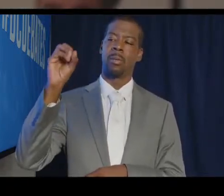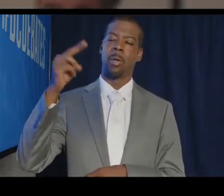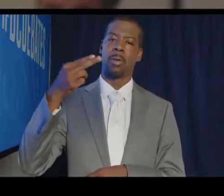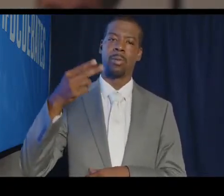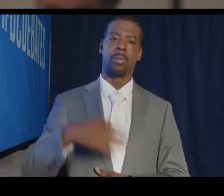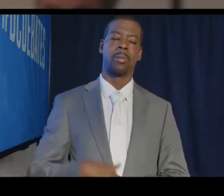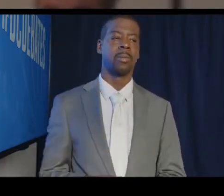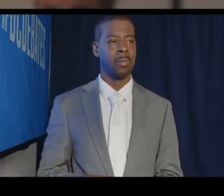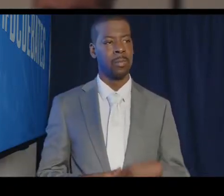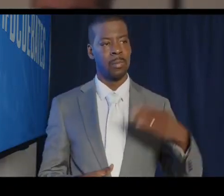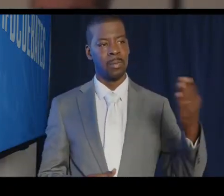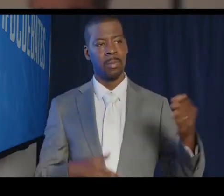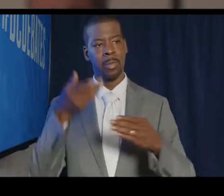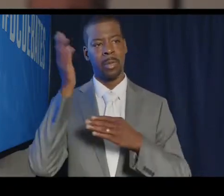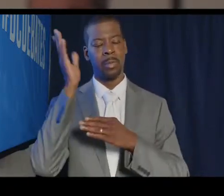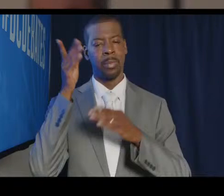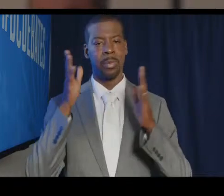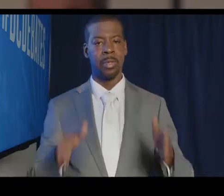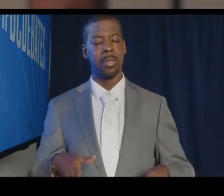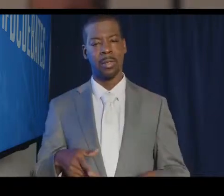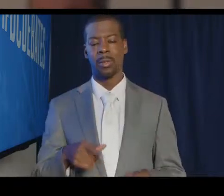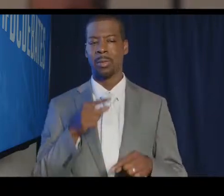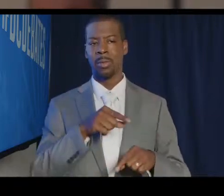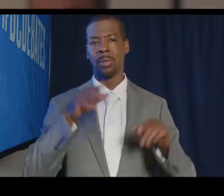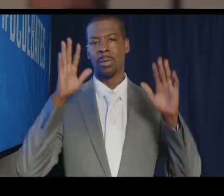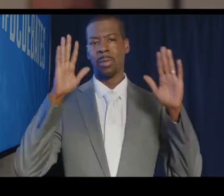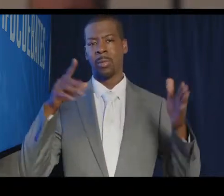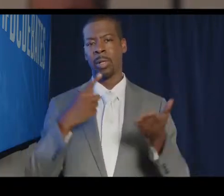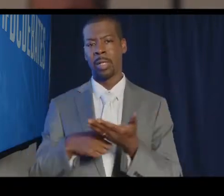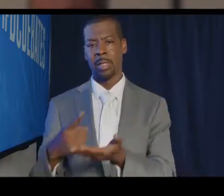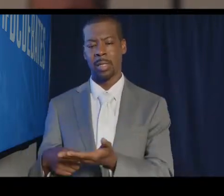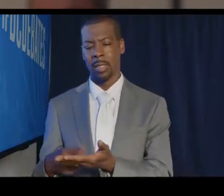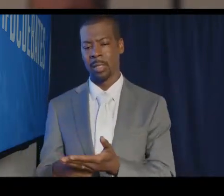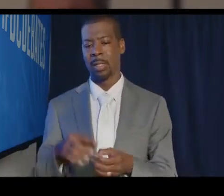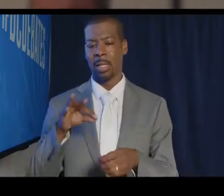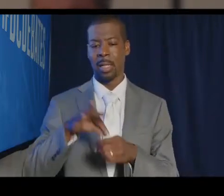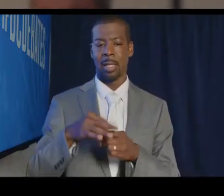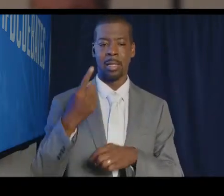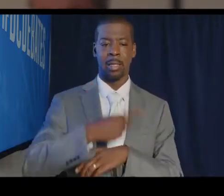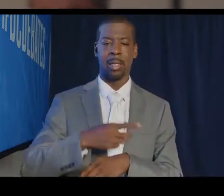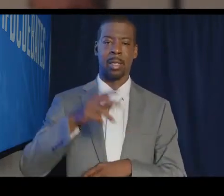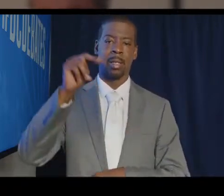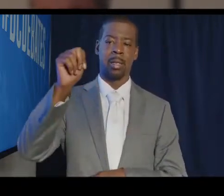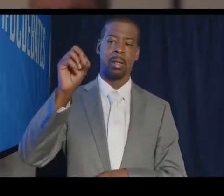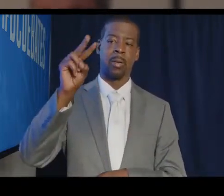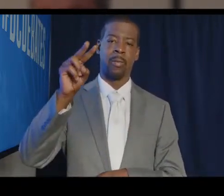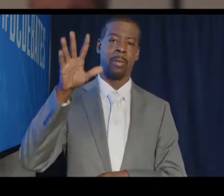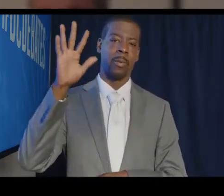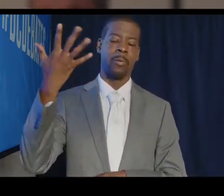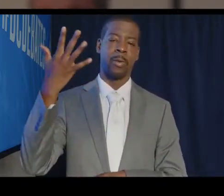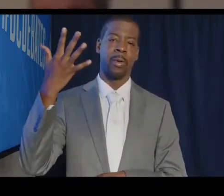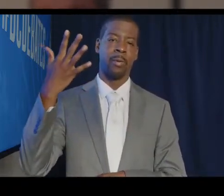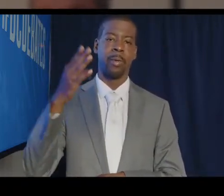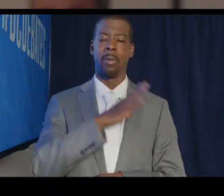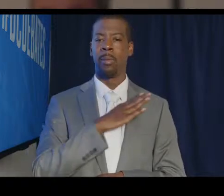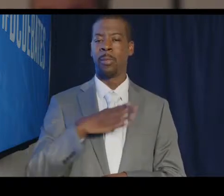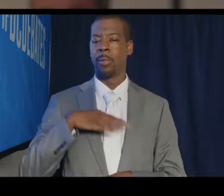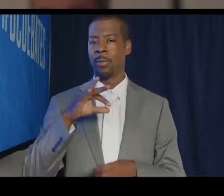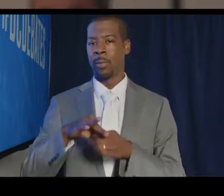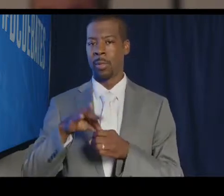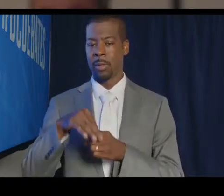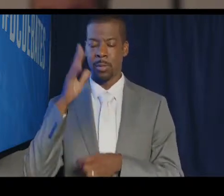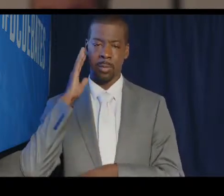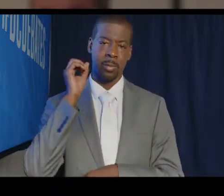of our candidates. That was a really robust and lively discussion. Election Day is November 5th. The Board of Elections will start sending out ballots on